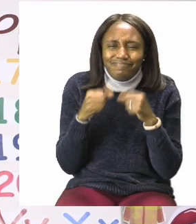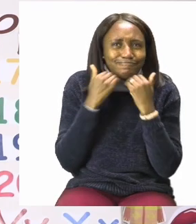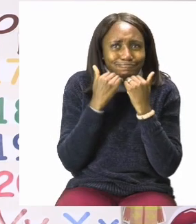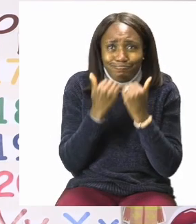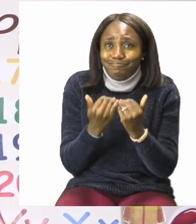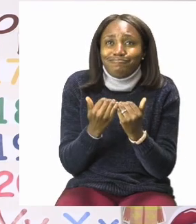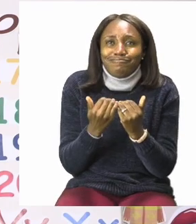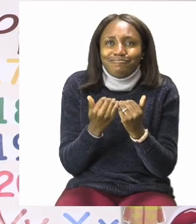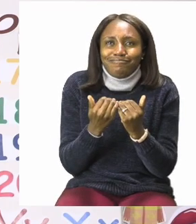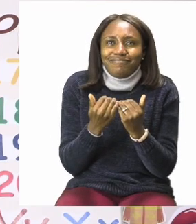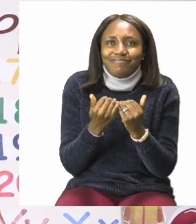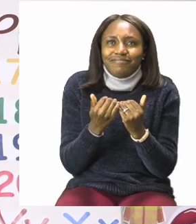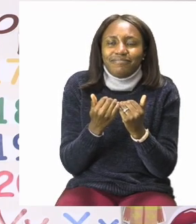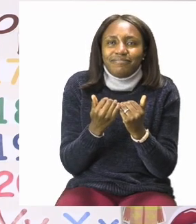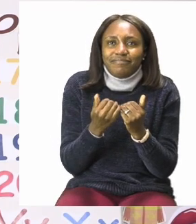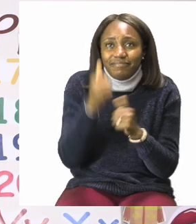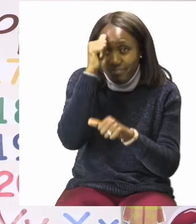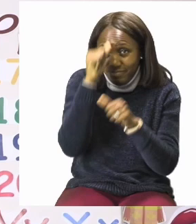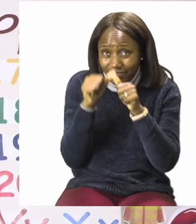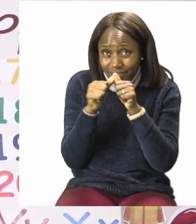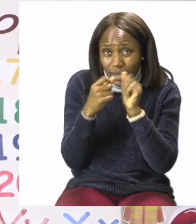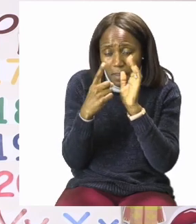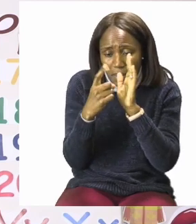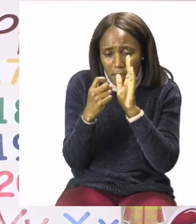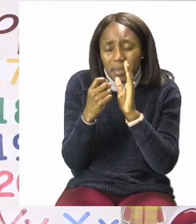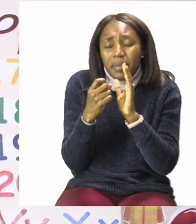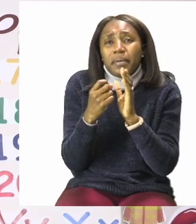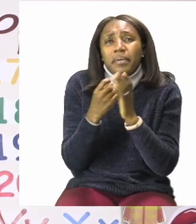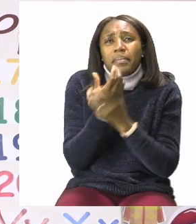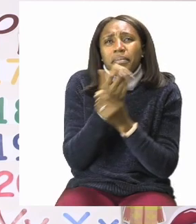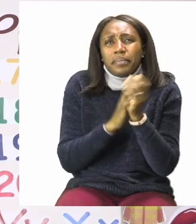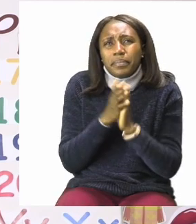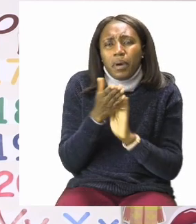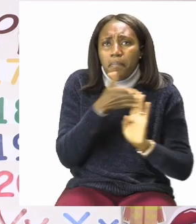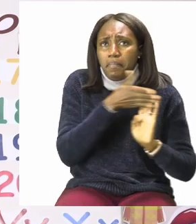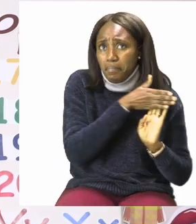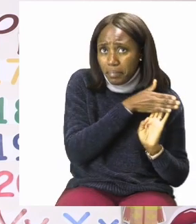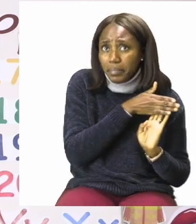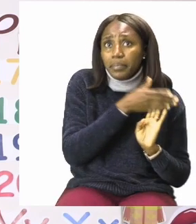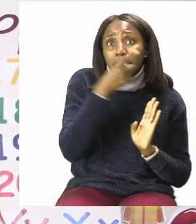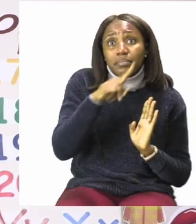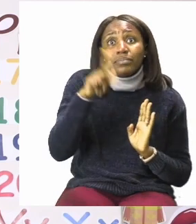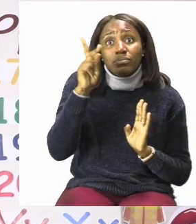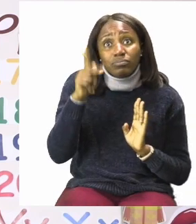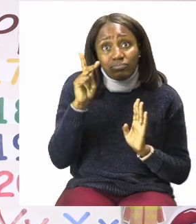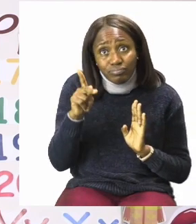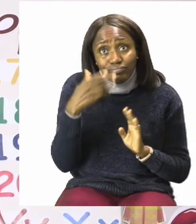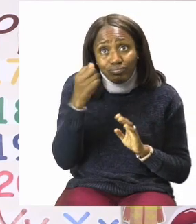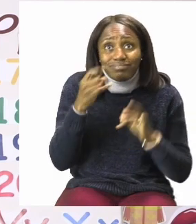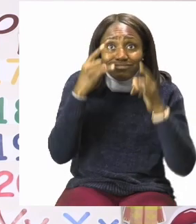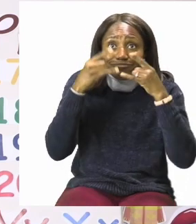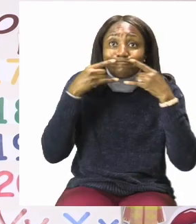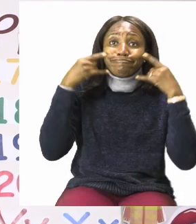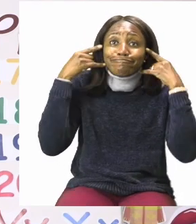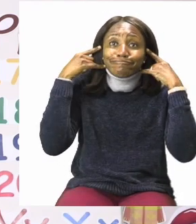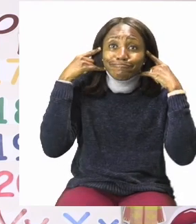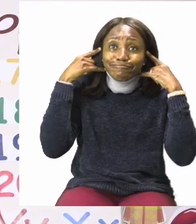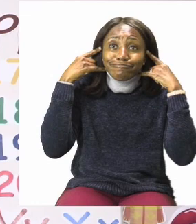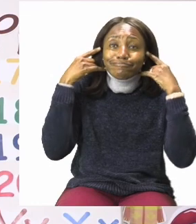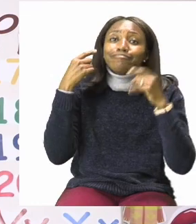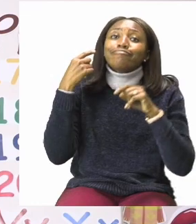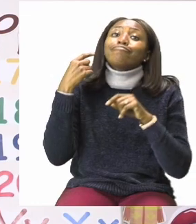sanitize. Remember, sanitizing is not the only way we can stay safe. We should always wear our masks and